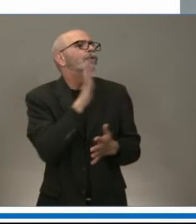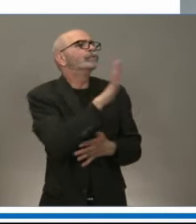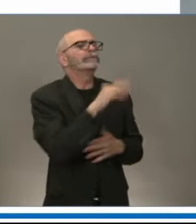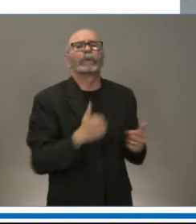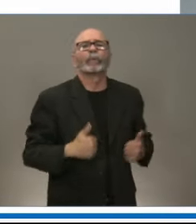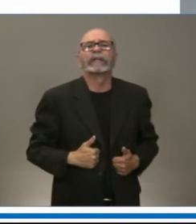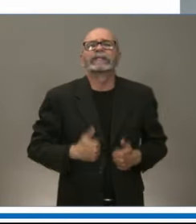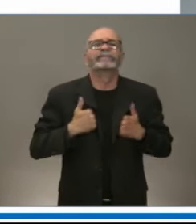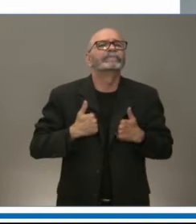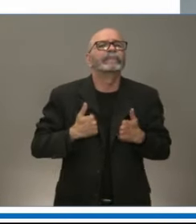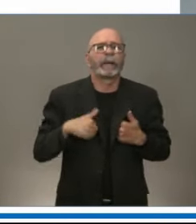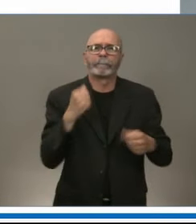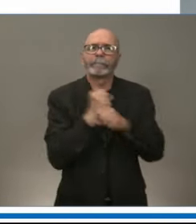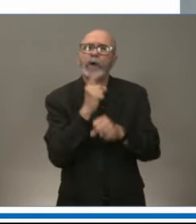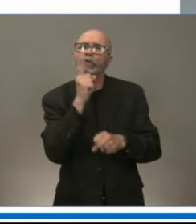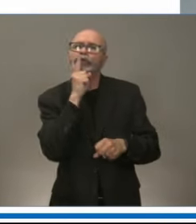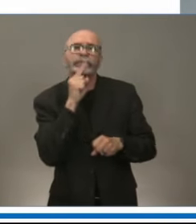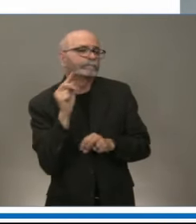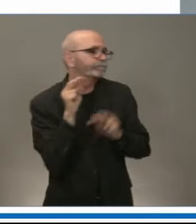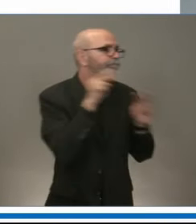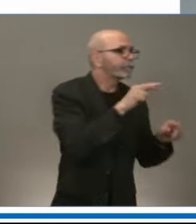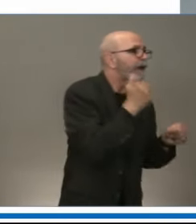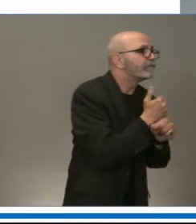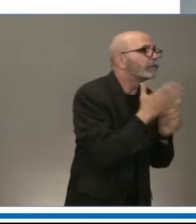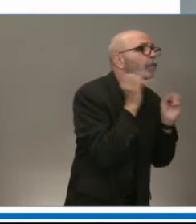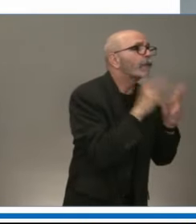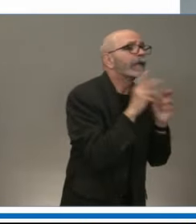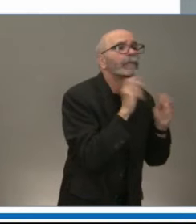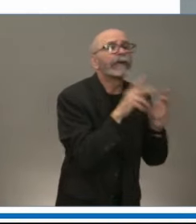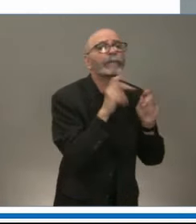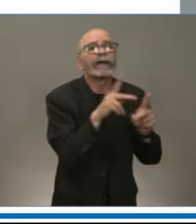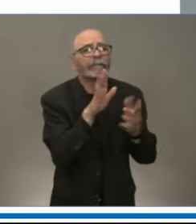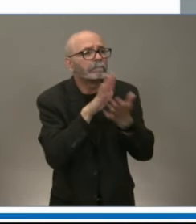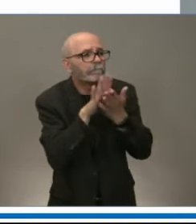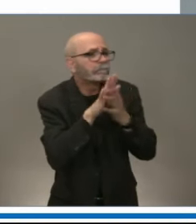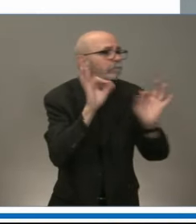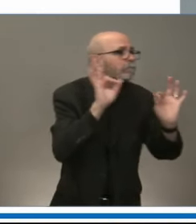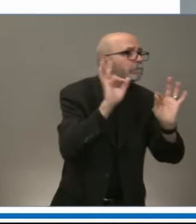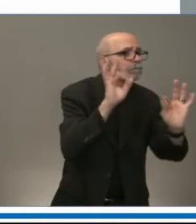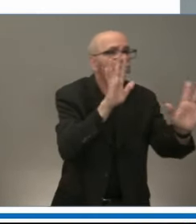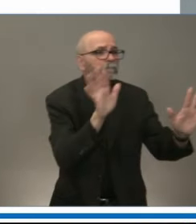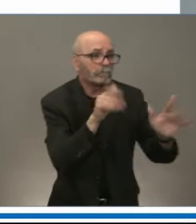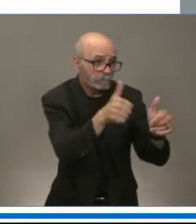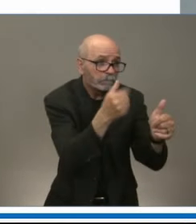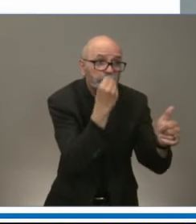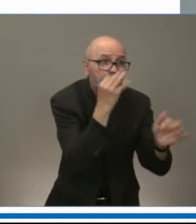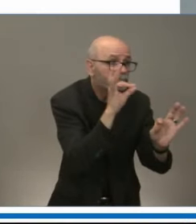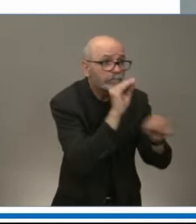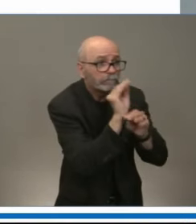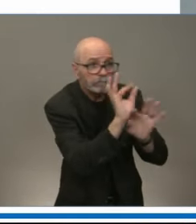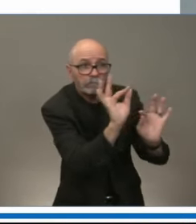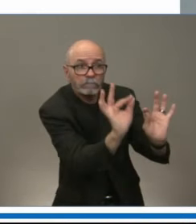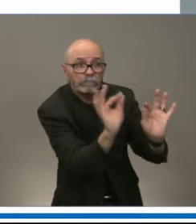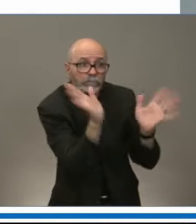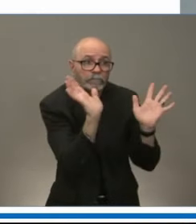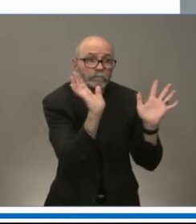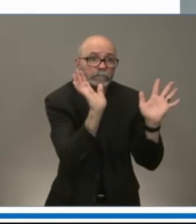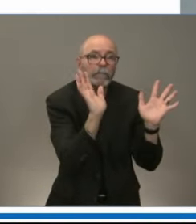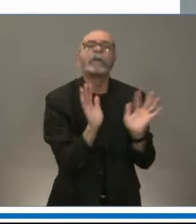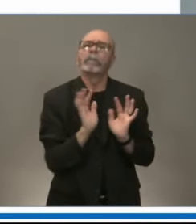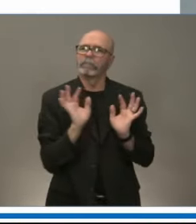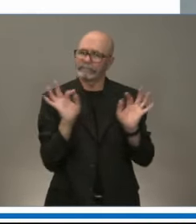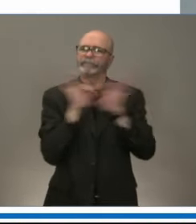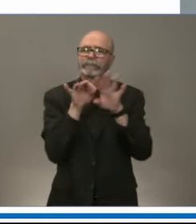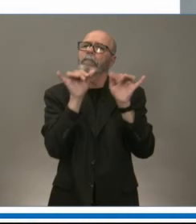they have meals, those kind of things, all of which are important to help people stay in their homes as long as possible. That hasn't changed just because we're in